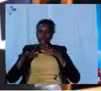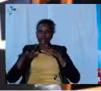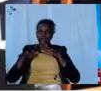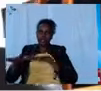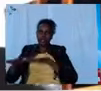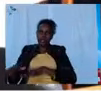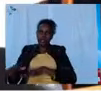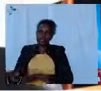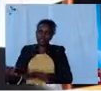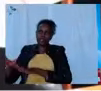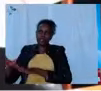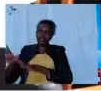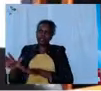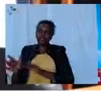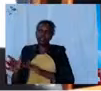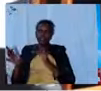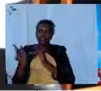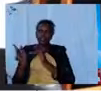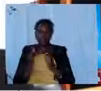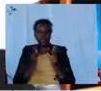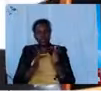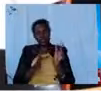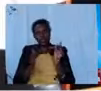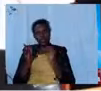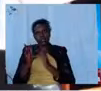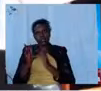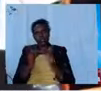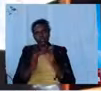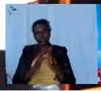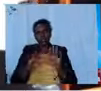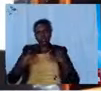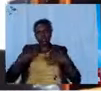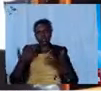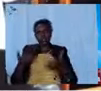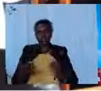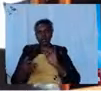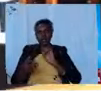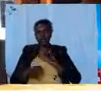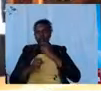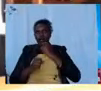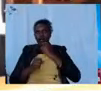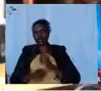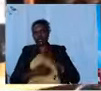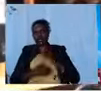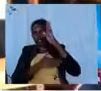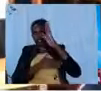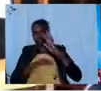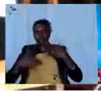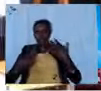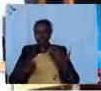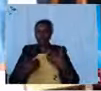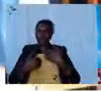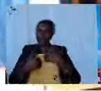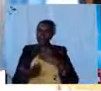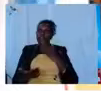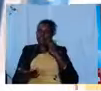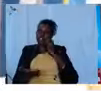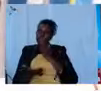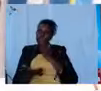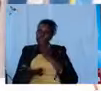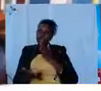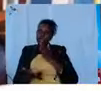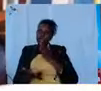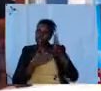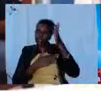healing cleansing blood. Jesus, Jesus, how I trust him, how